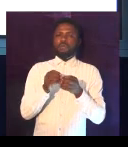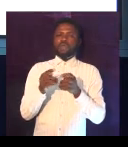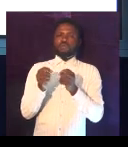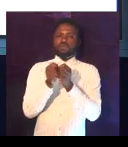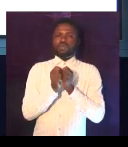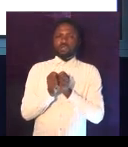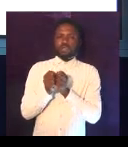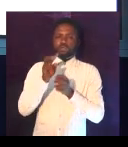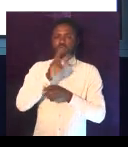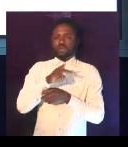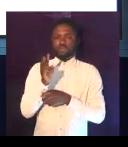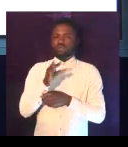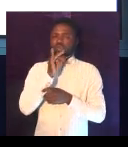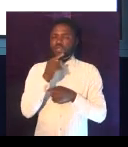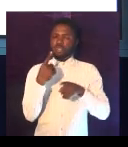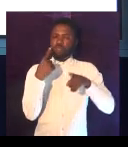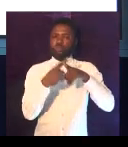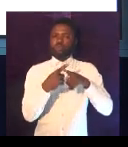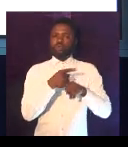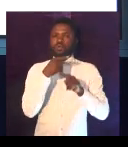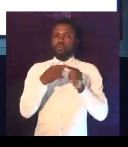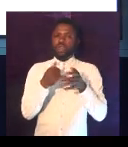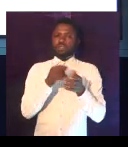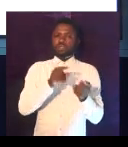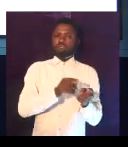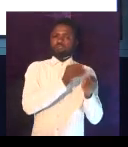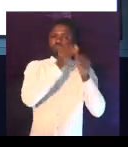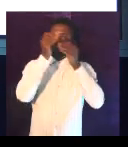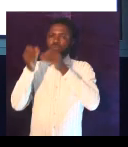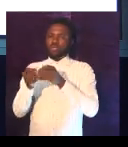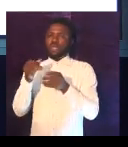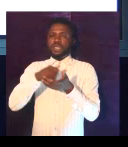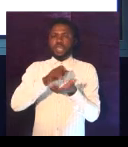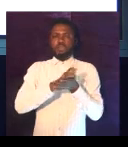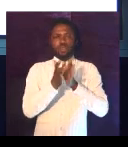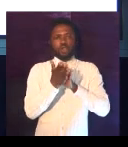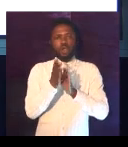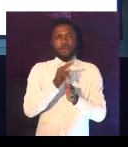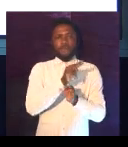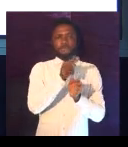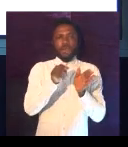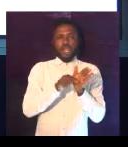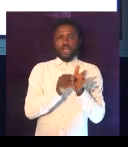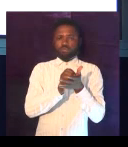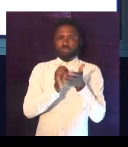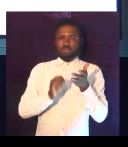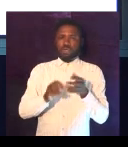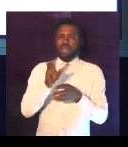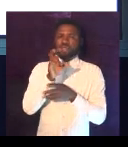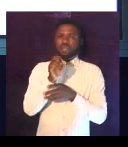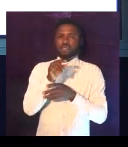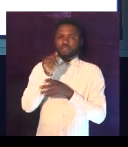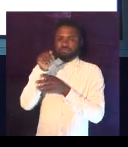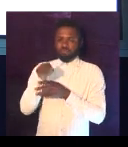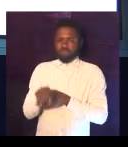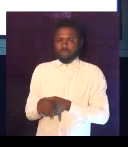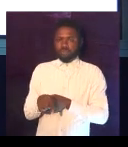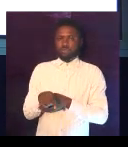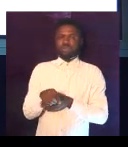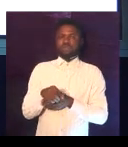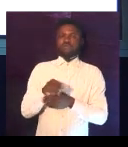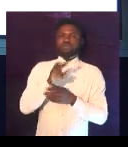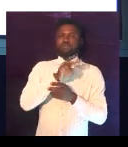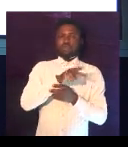22, remember, has a sign of plus. When it crosses the line, the bridge, it becomes minus. 30